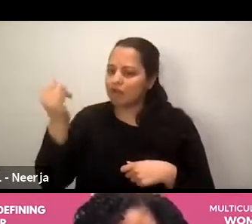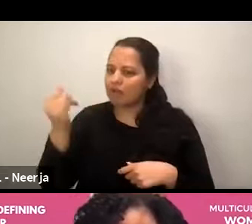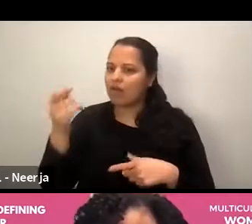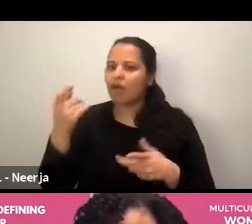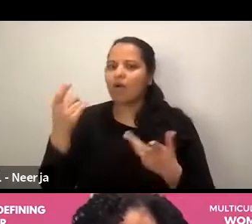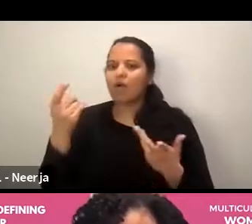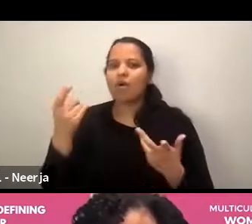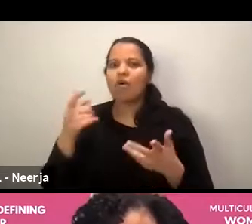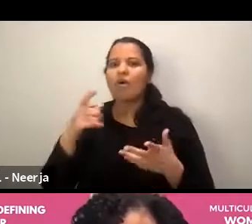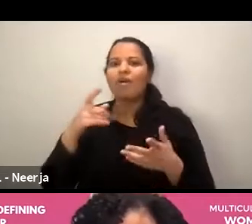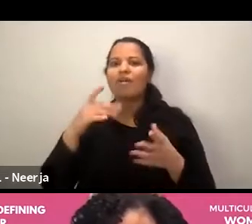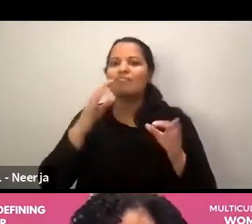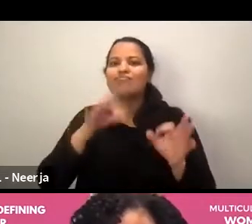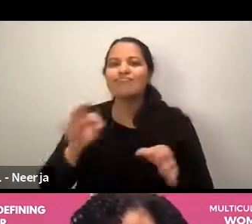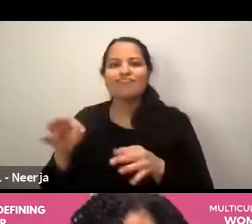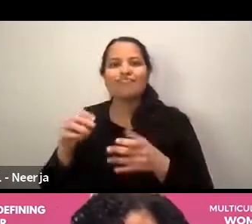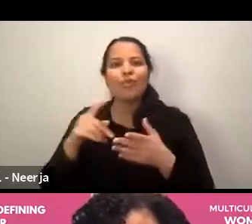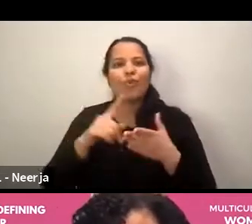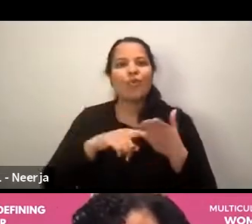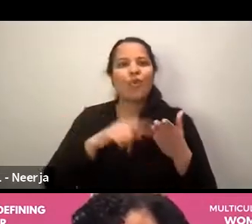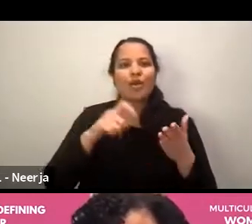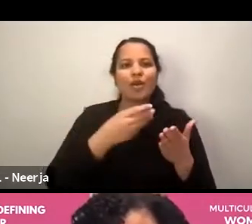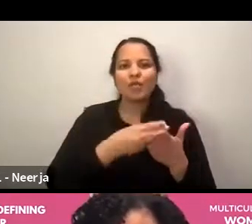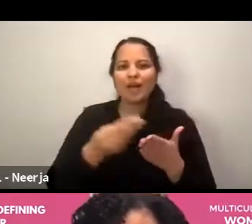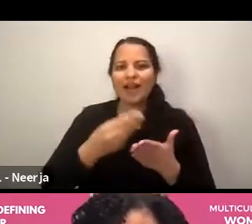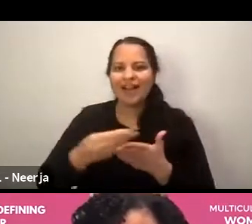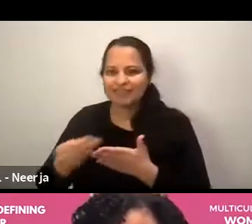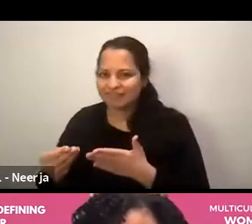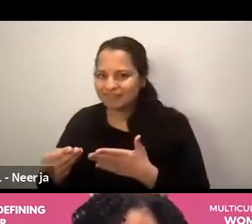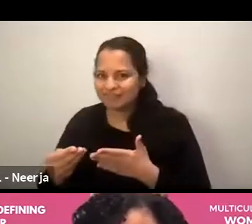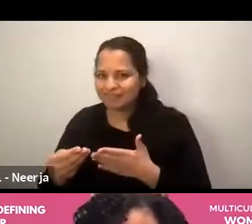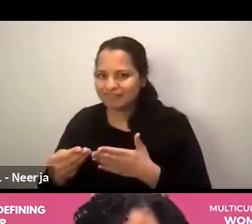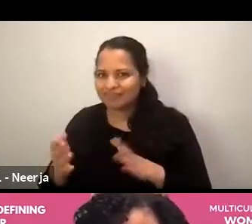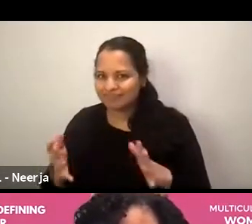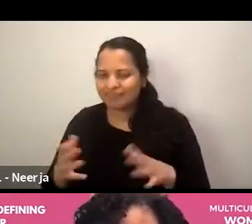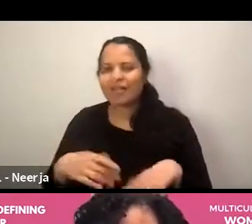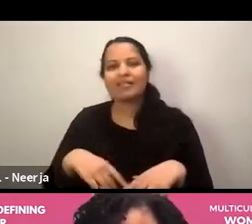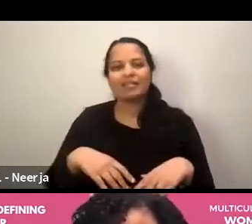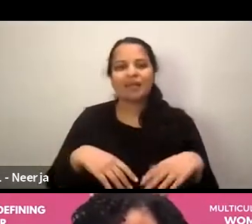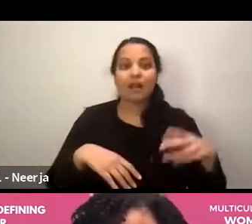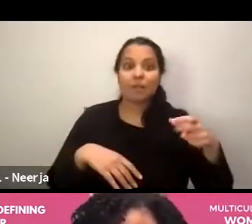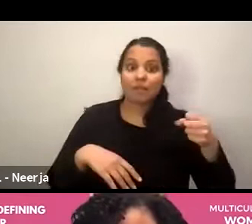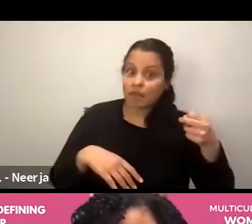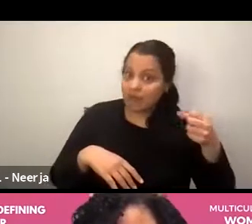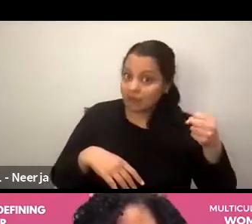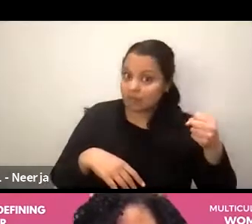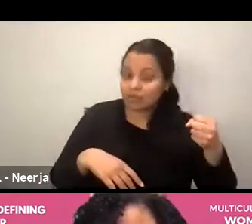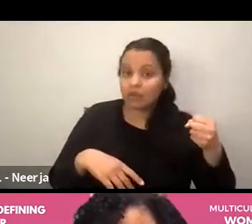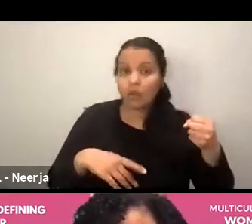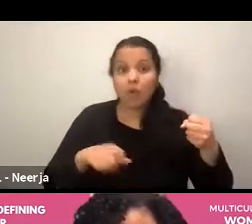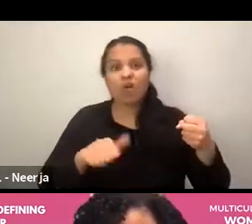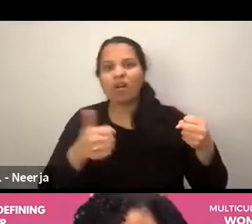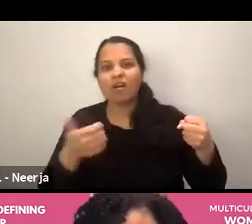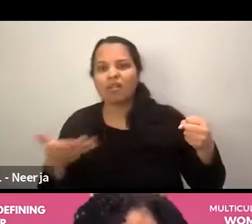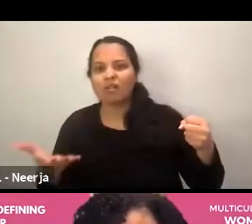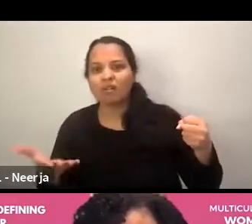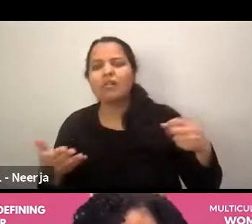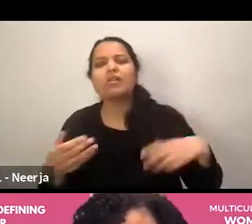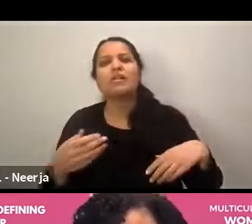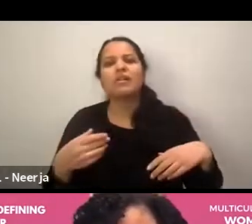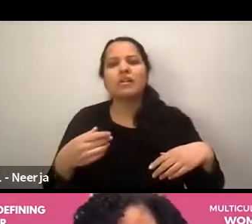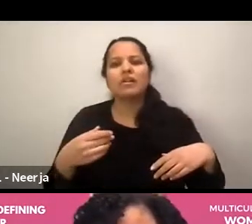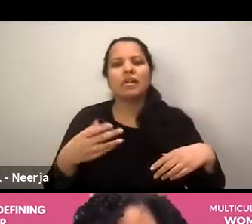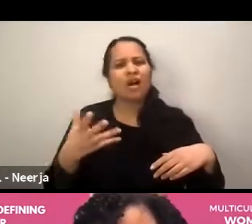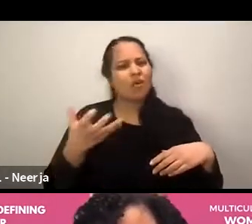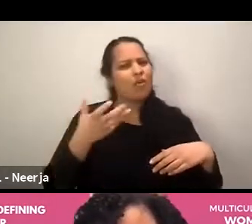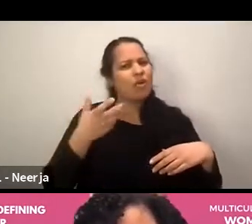be purchased. And is it a choice between milk and something else? And so I wanted to